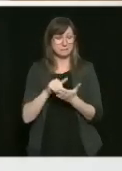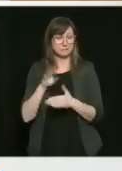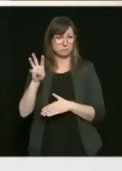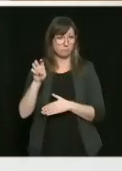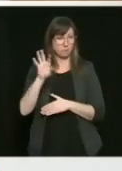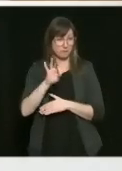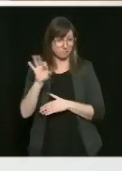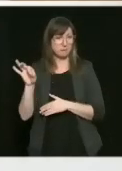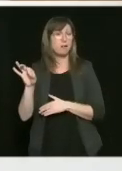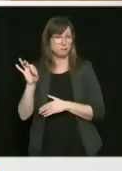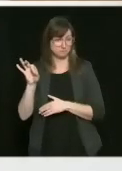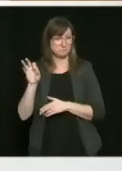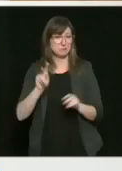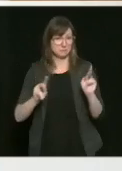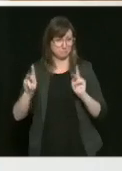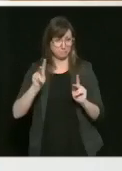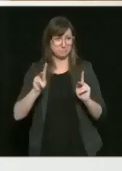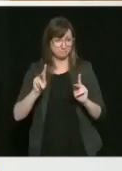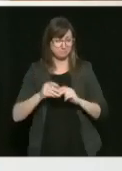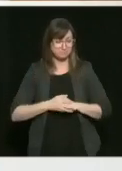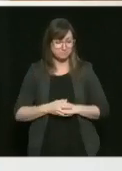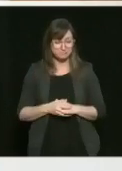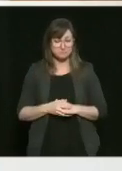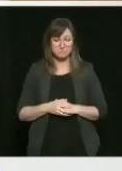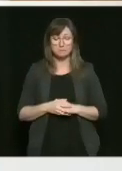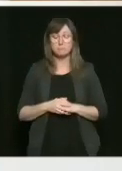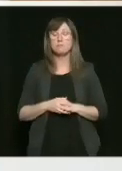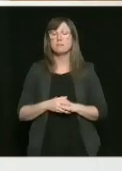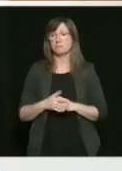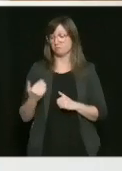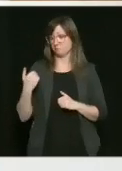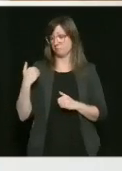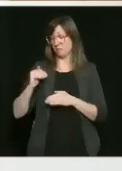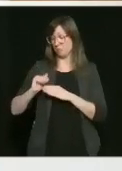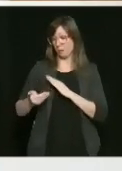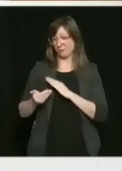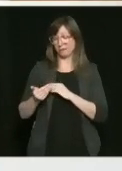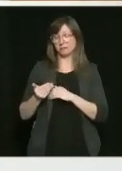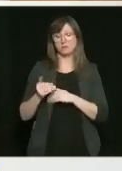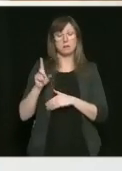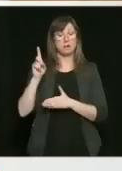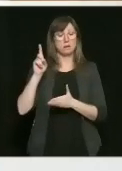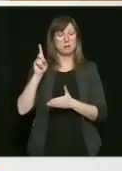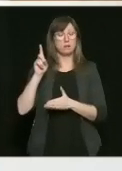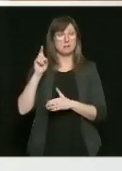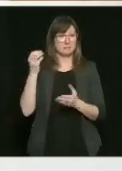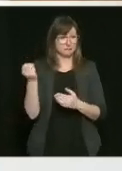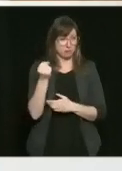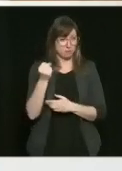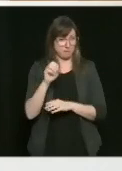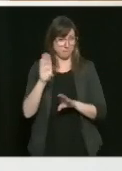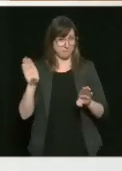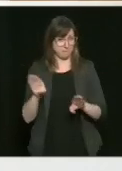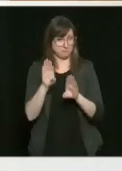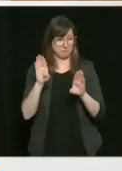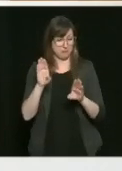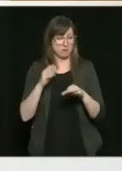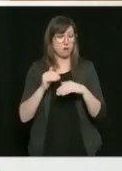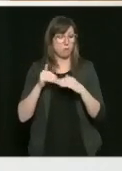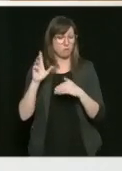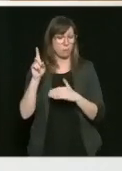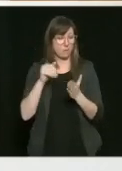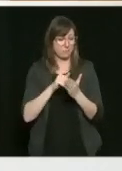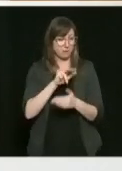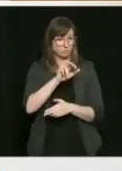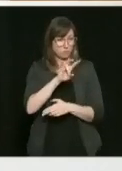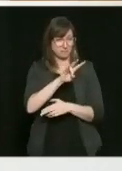6,499 cases were reported nationally. In addition, there were over 1,370 new cases reported for Saturday